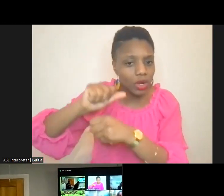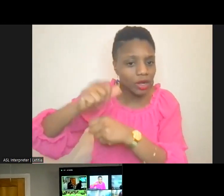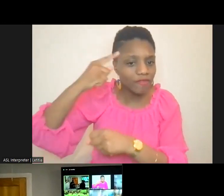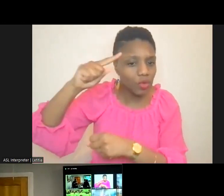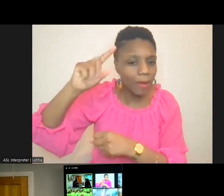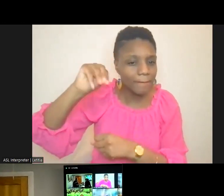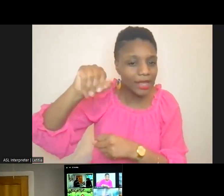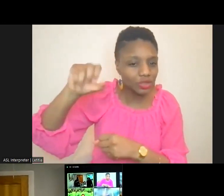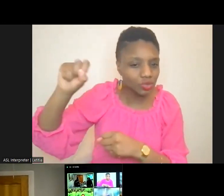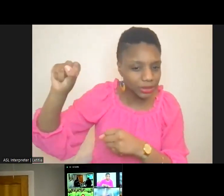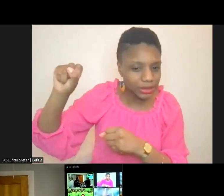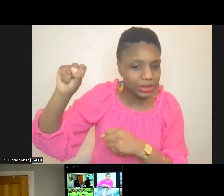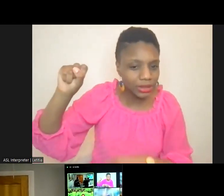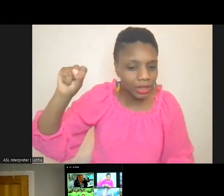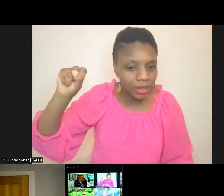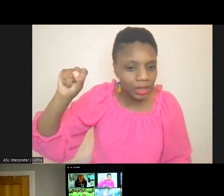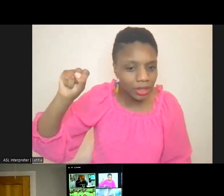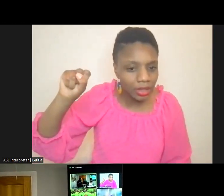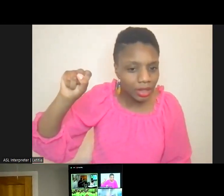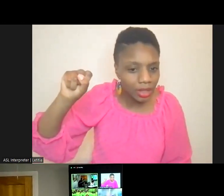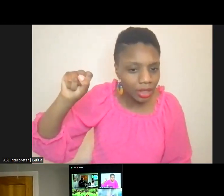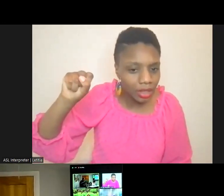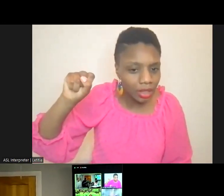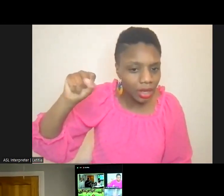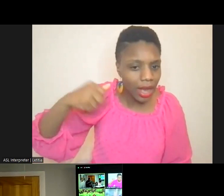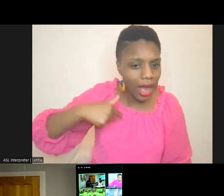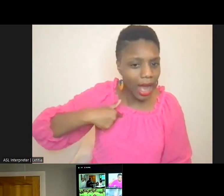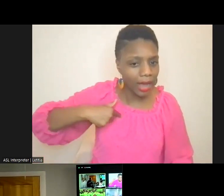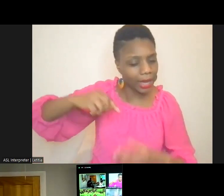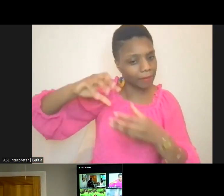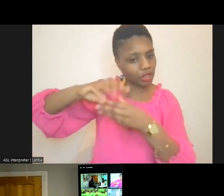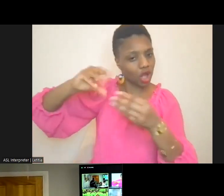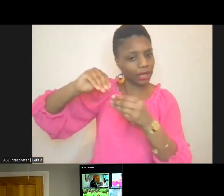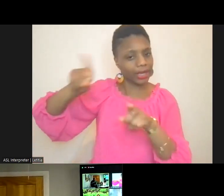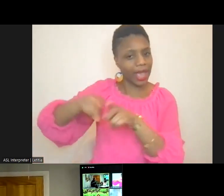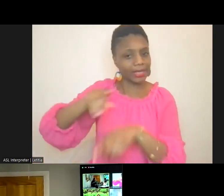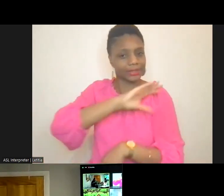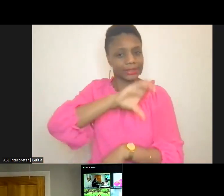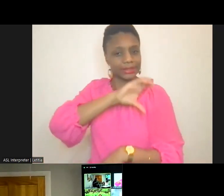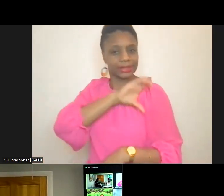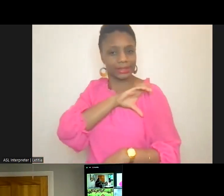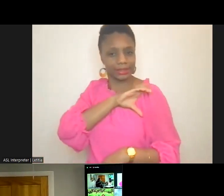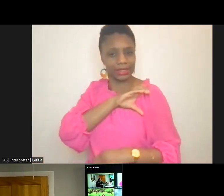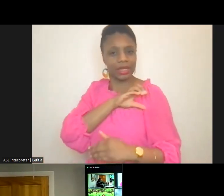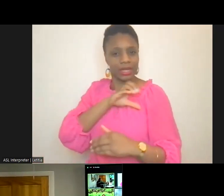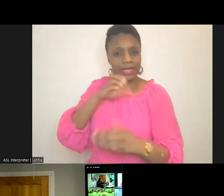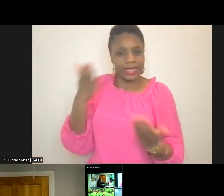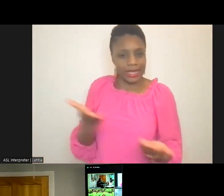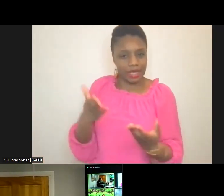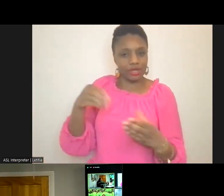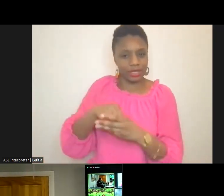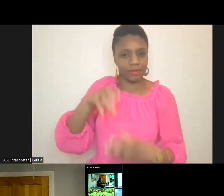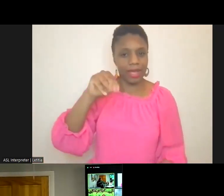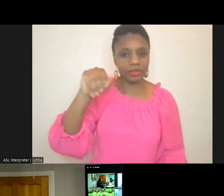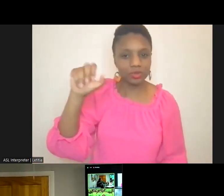I'm commenting solely as an individual citizen of the state. I think what you are starting